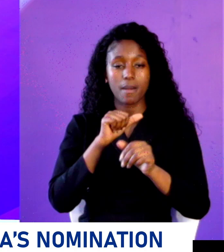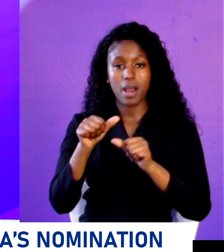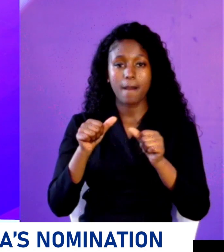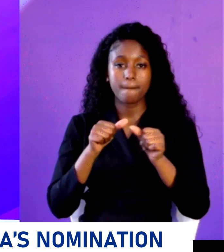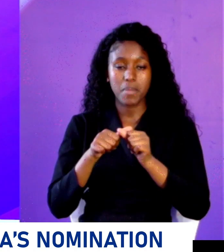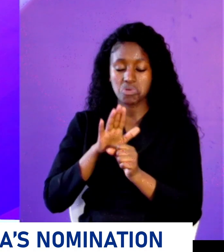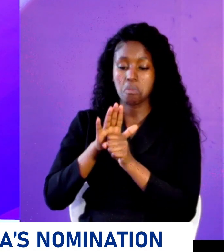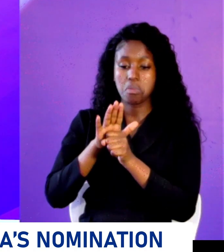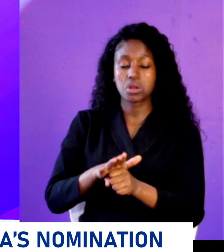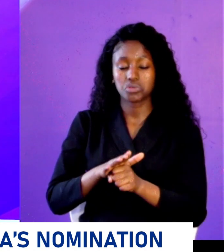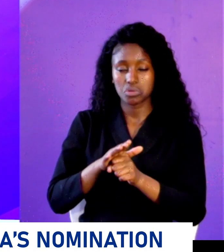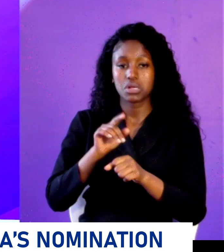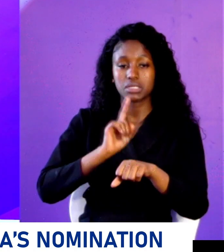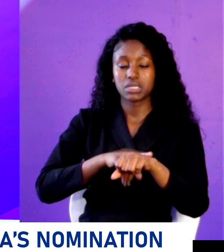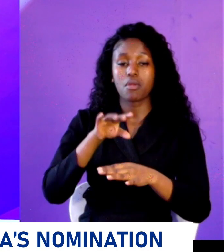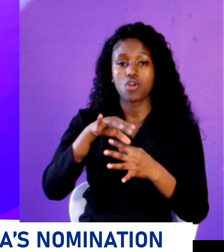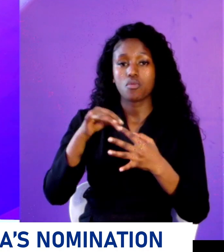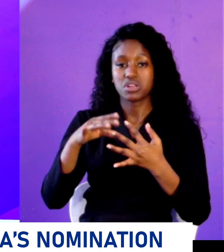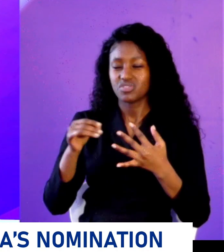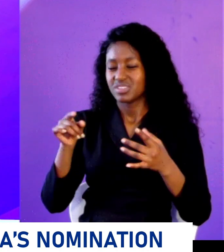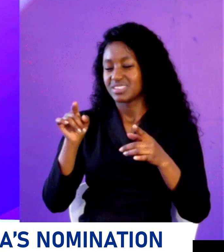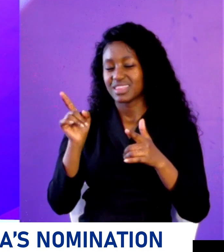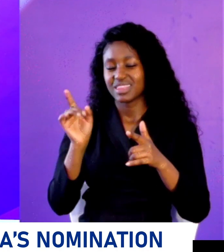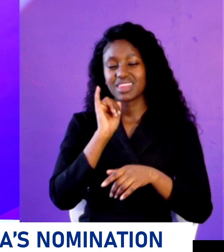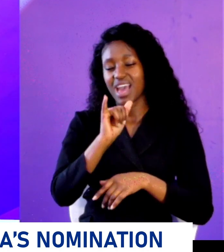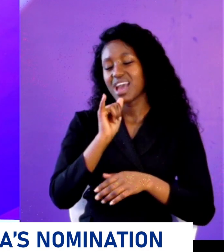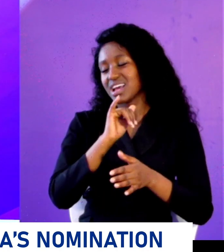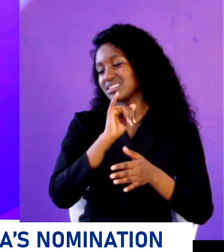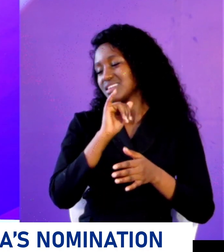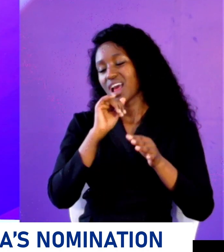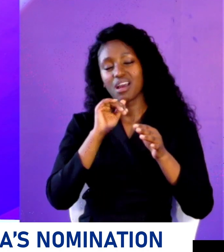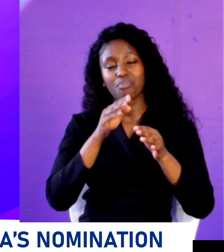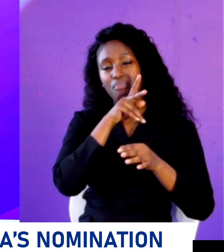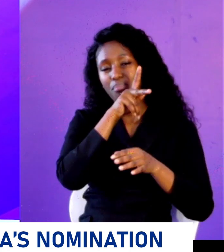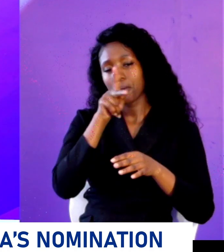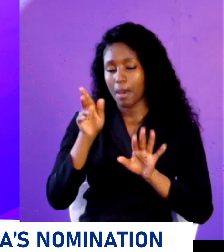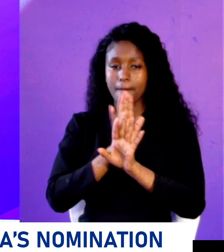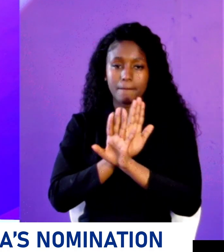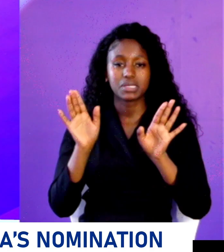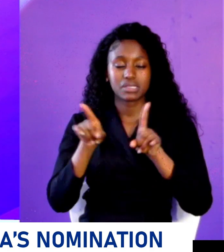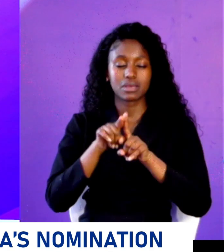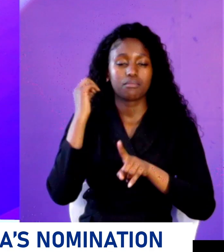nomination process as baseless and politically driven.